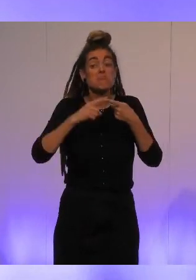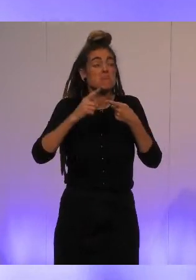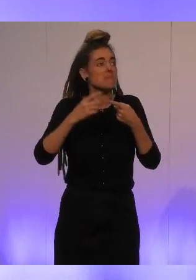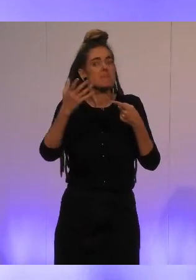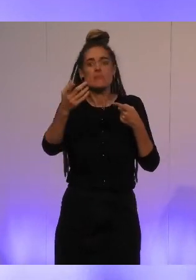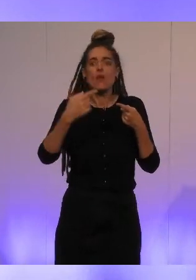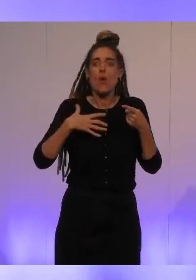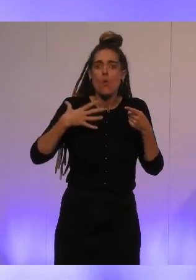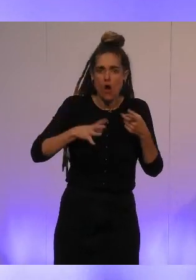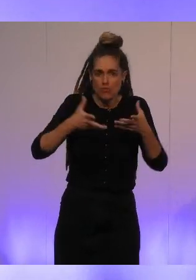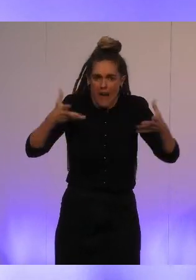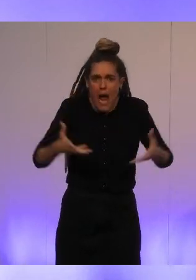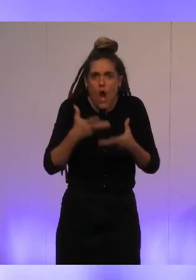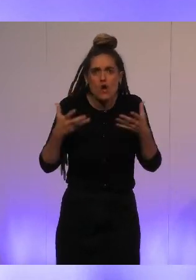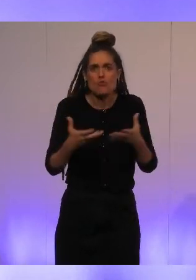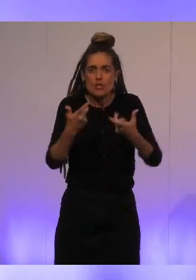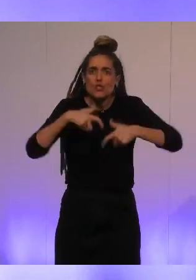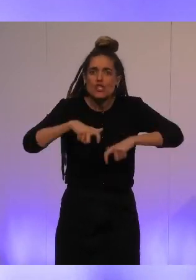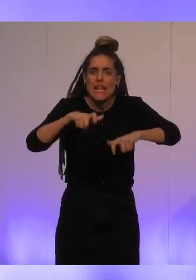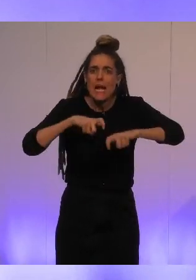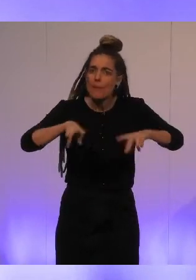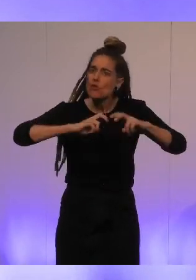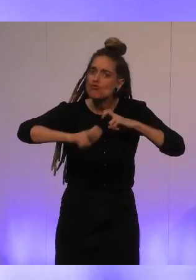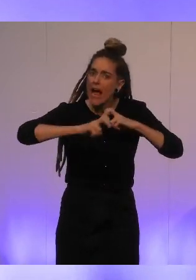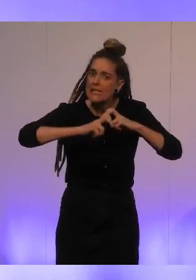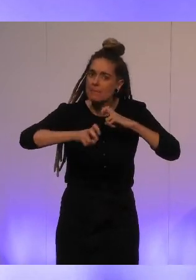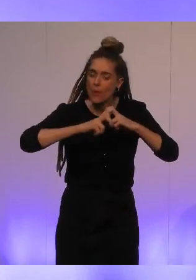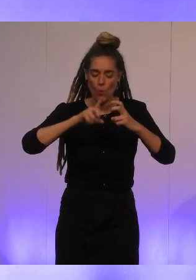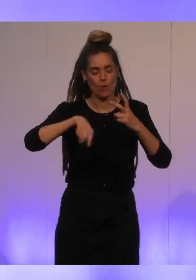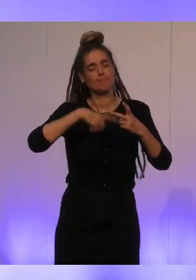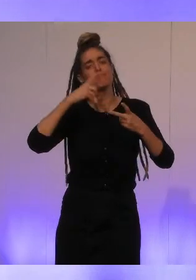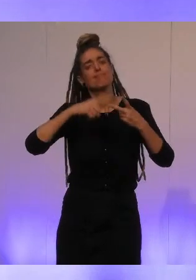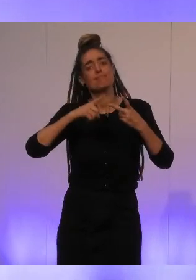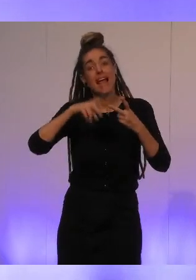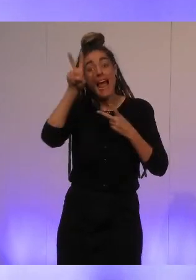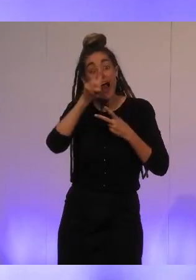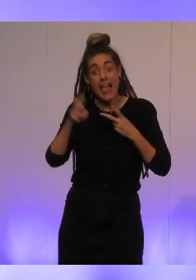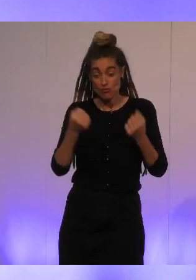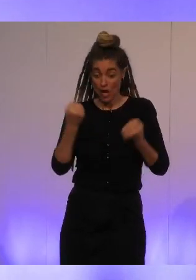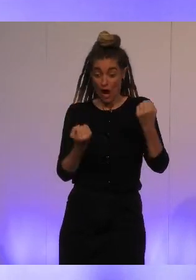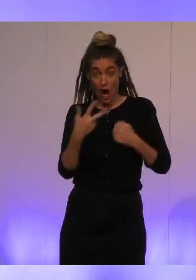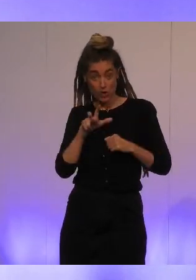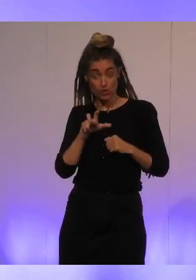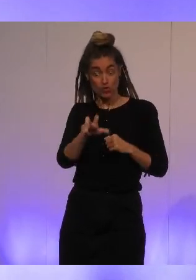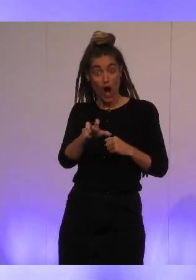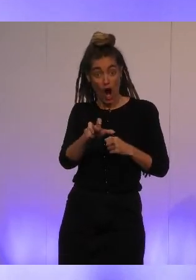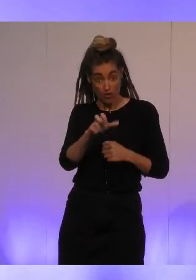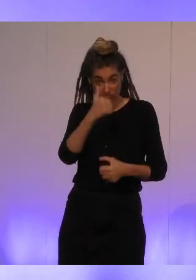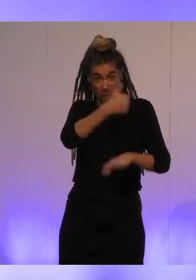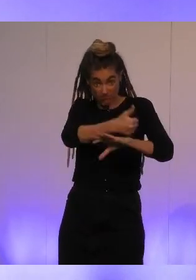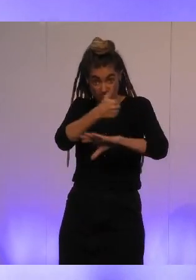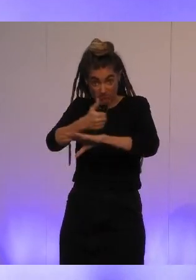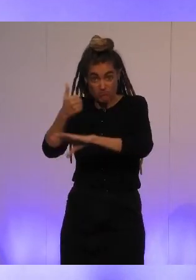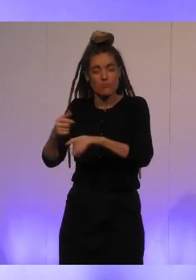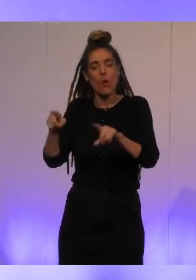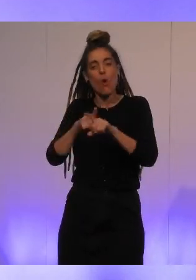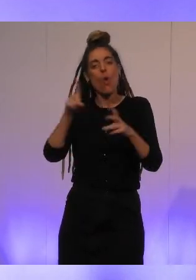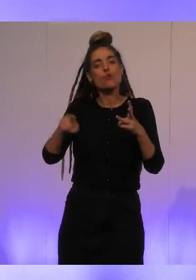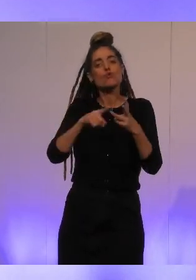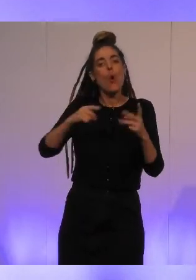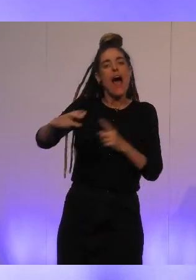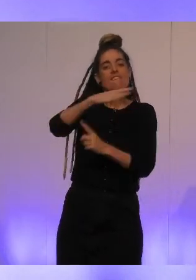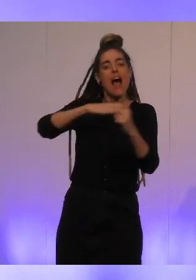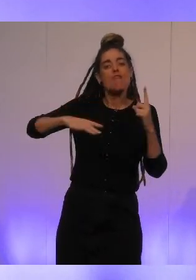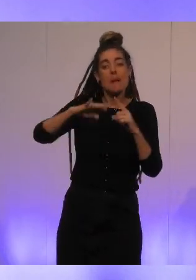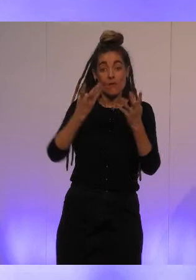to encourage more sustainable methods of transport, electric car charging points, and an environmental forum that has helped